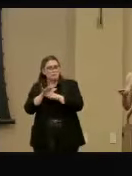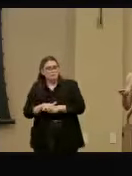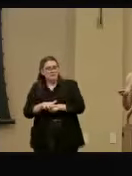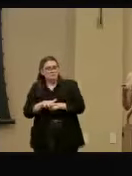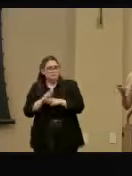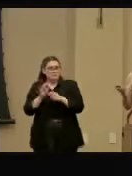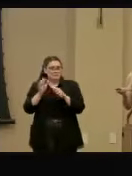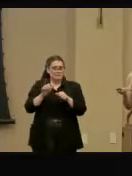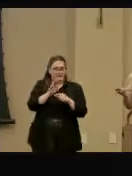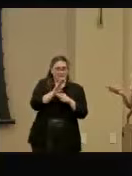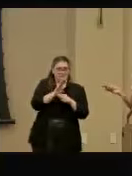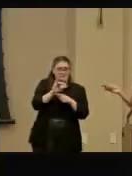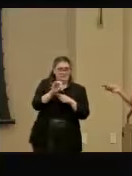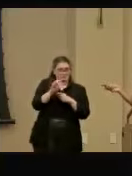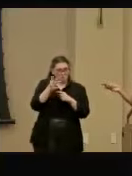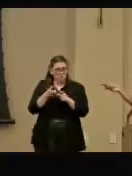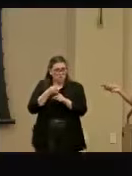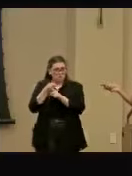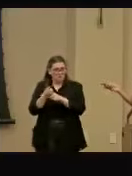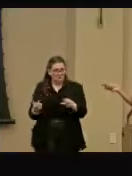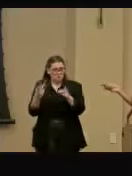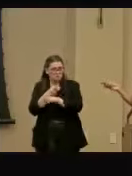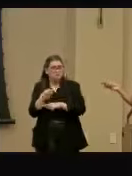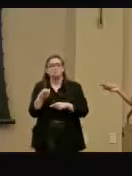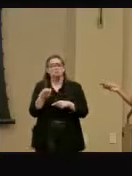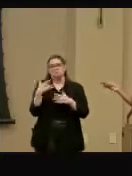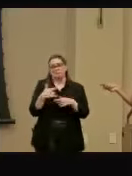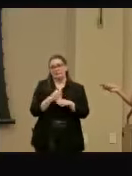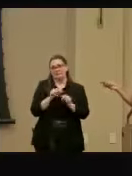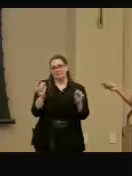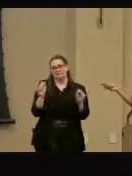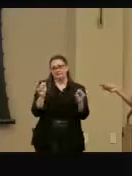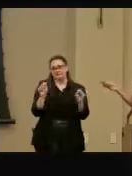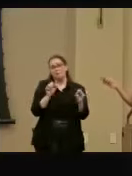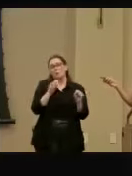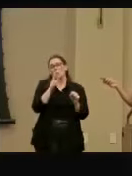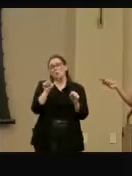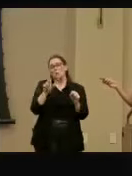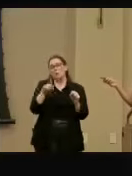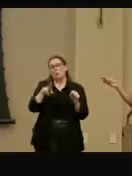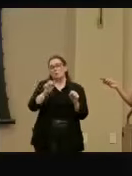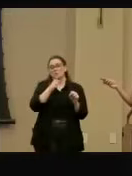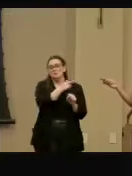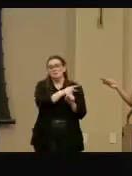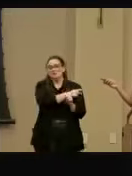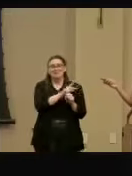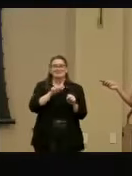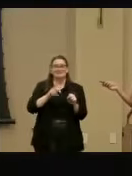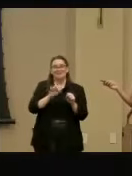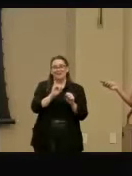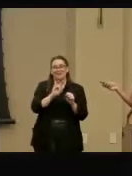no evidence that it does. It seems to be very, very safe. So we do recommend IUDs a lot for our lupus patients. But again, if you